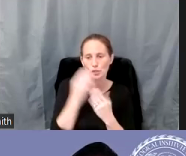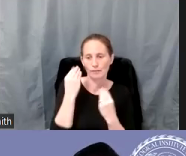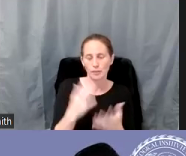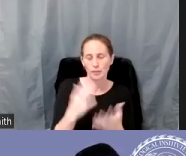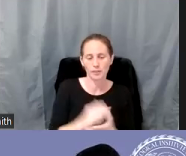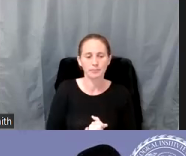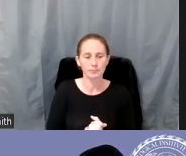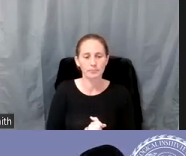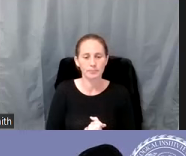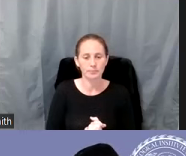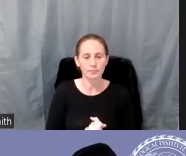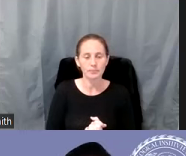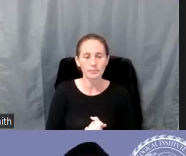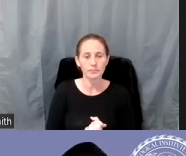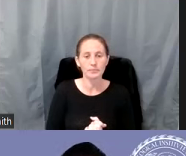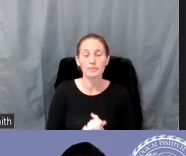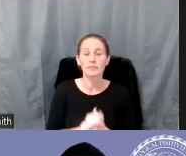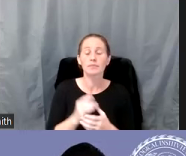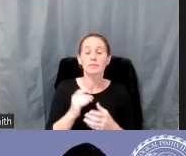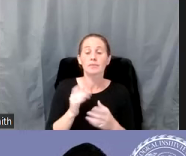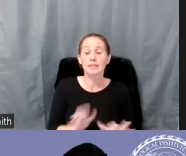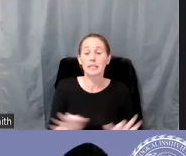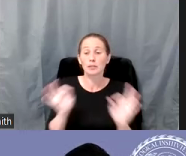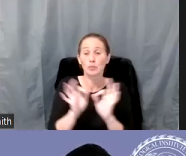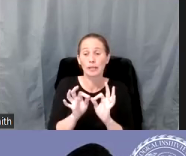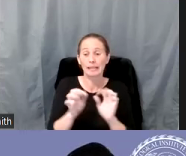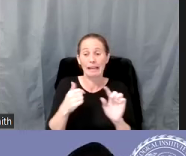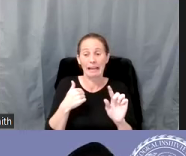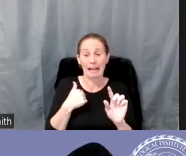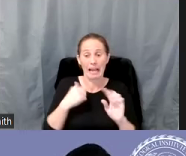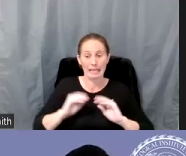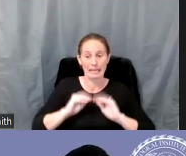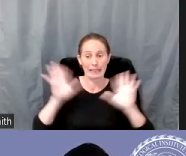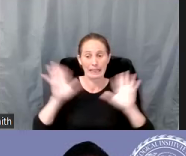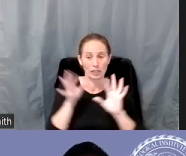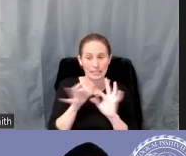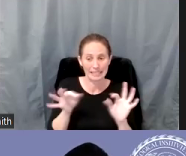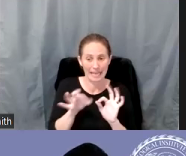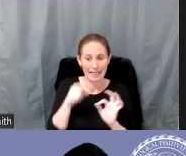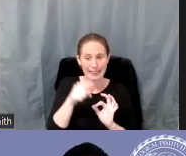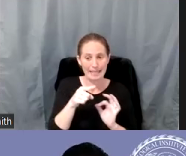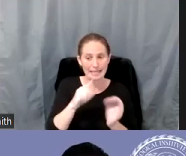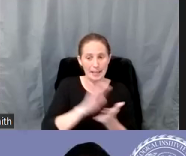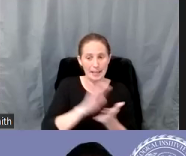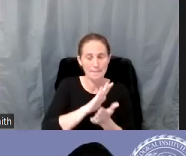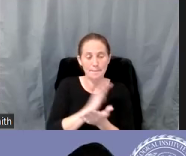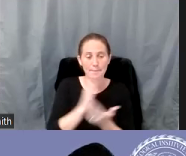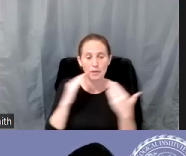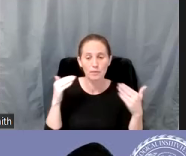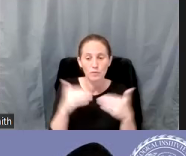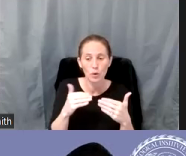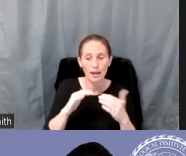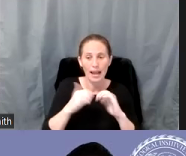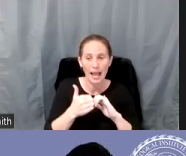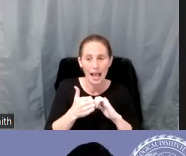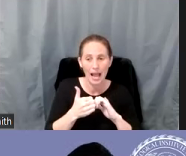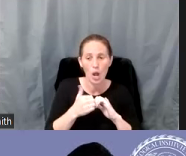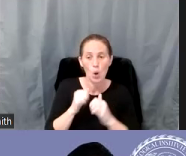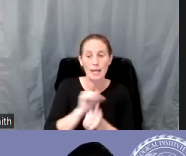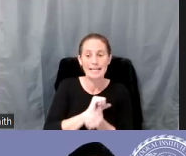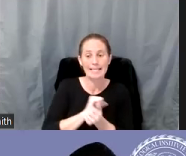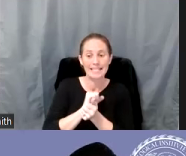here. Basically, I want to make sure that I clear, I clearly say, basically this paper focuses very much on how enslave people